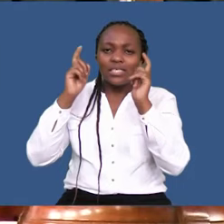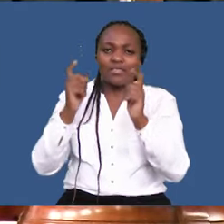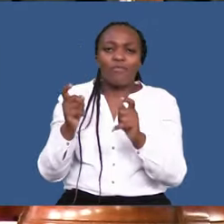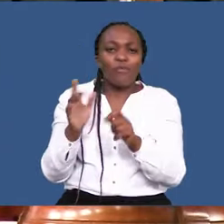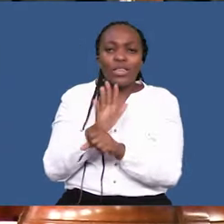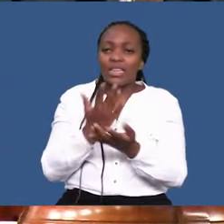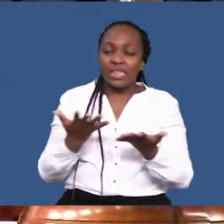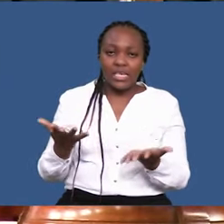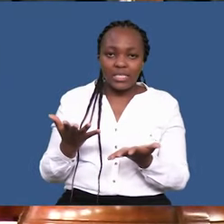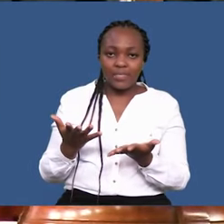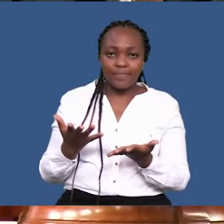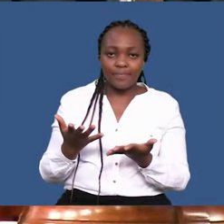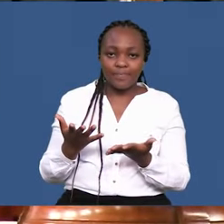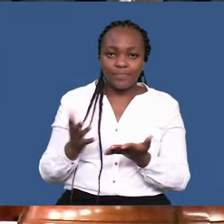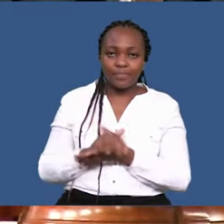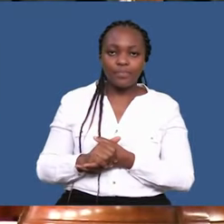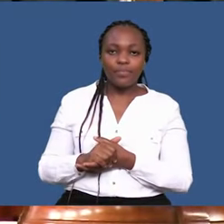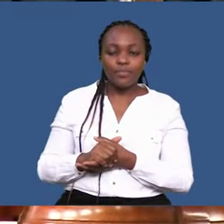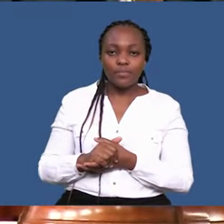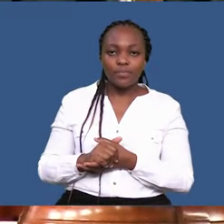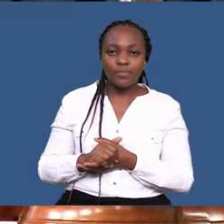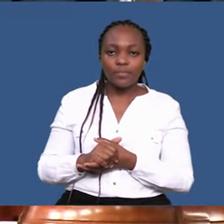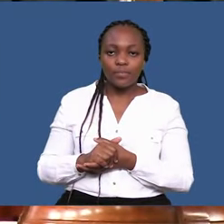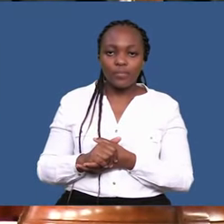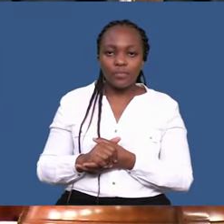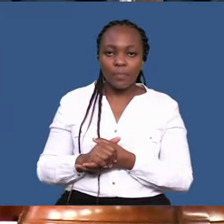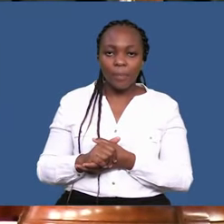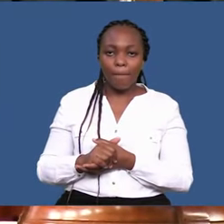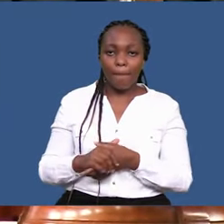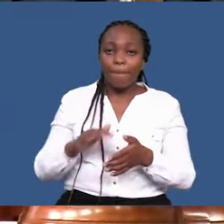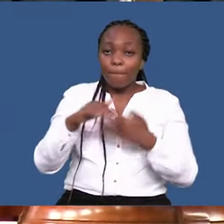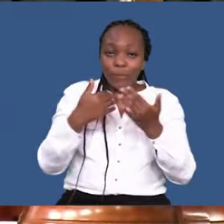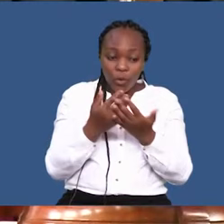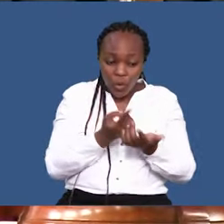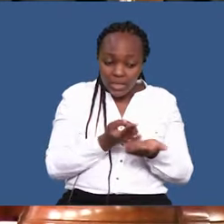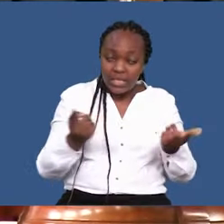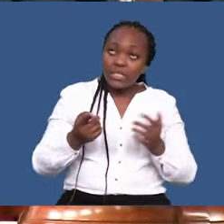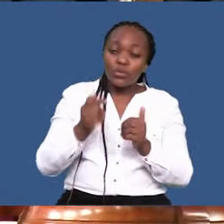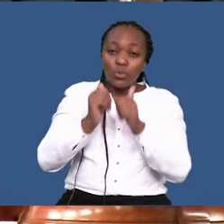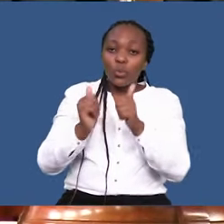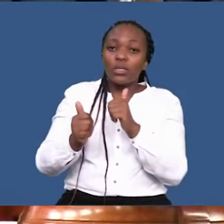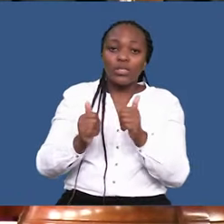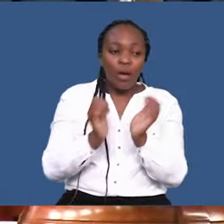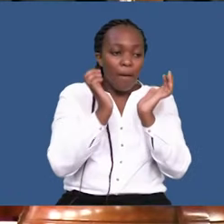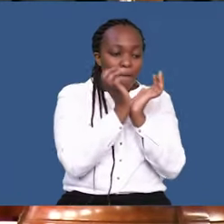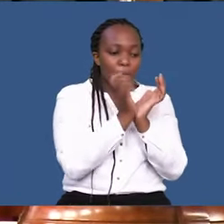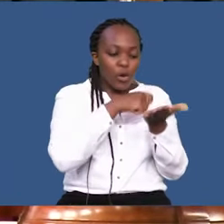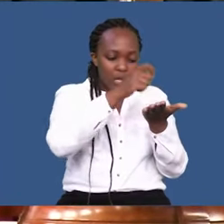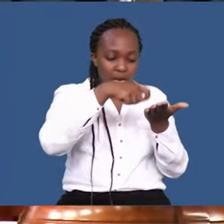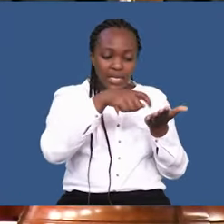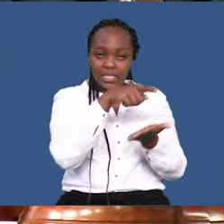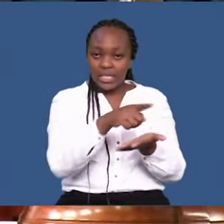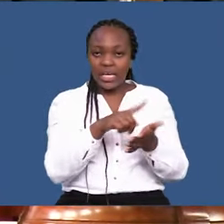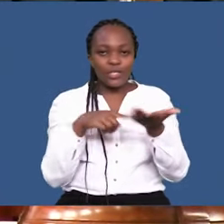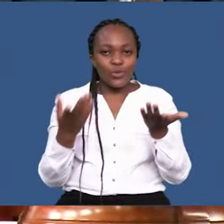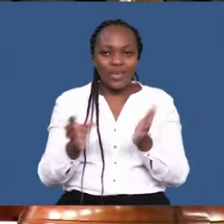desires, which are, as I said, referred to sexual sins. These, we need